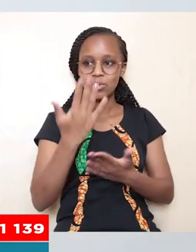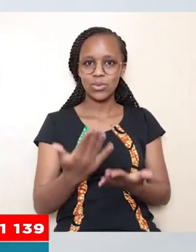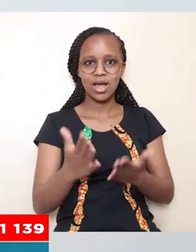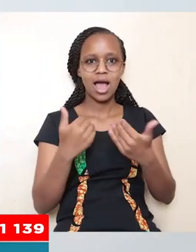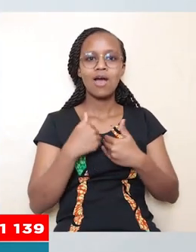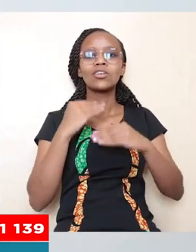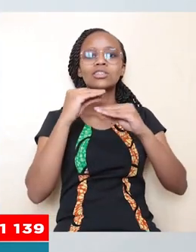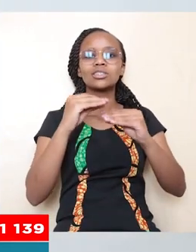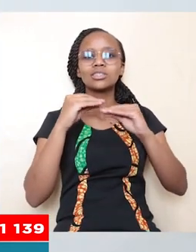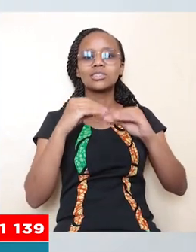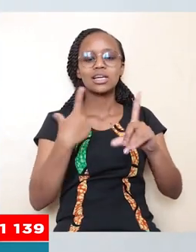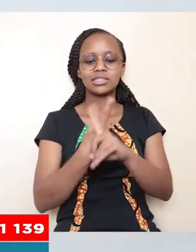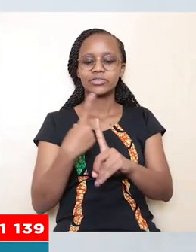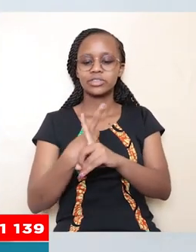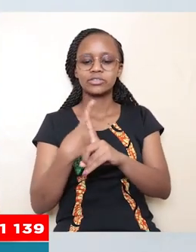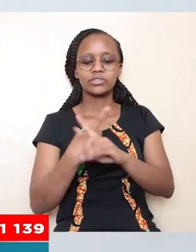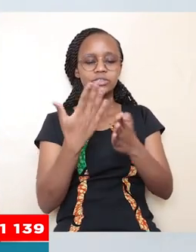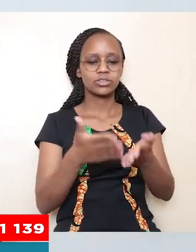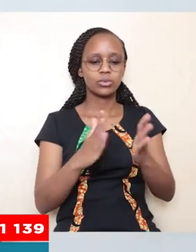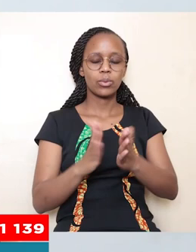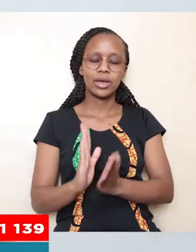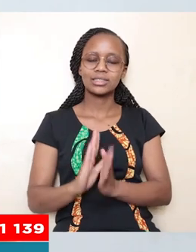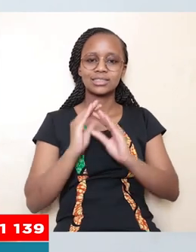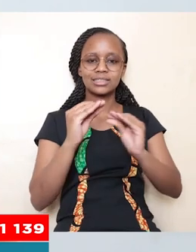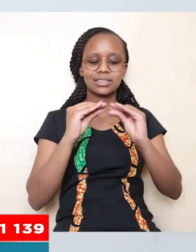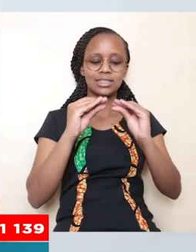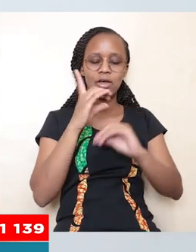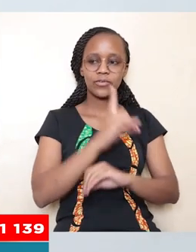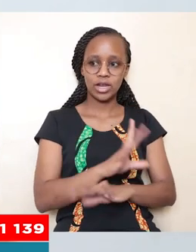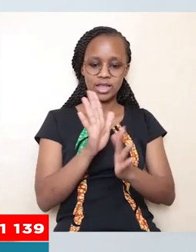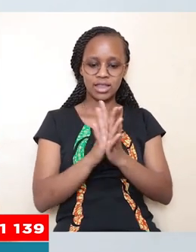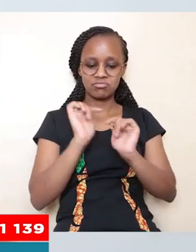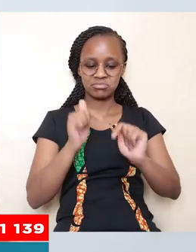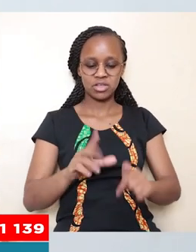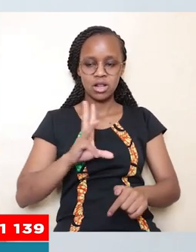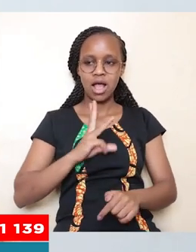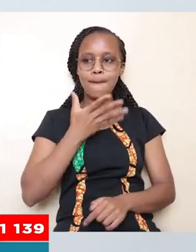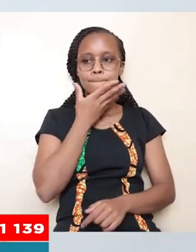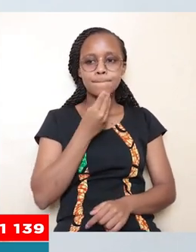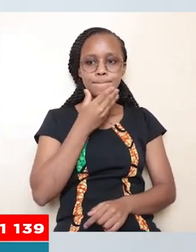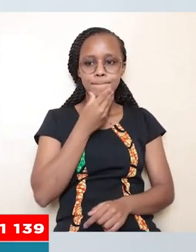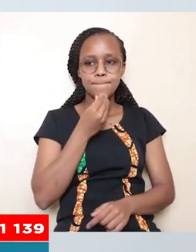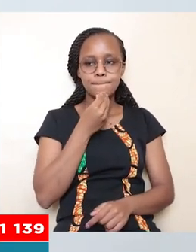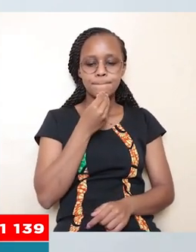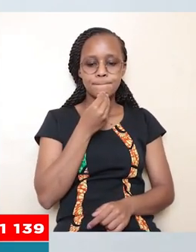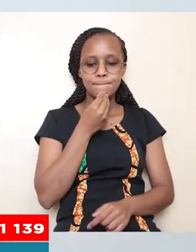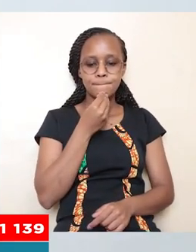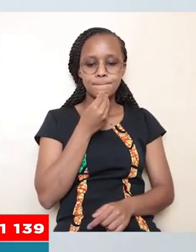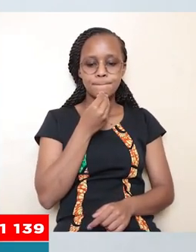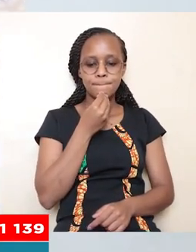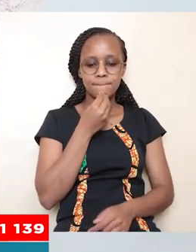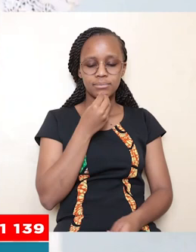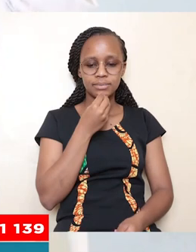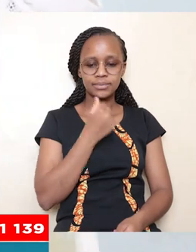we have taught this on various forums, that today, among the leading